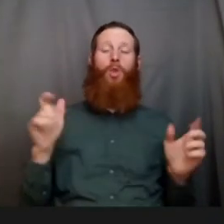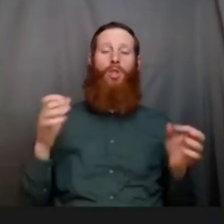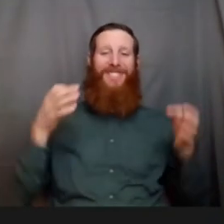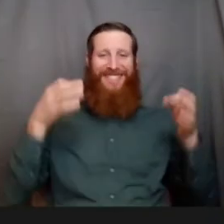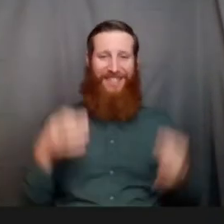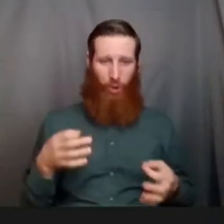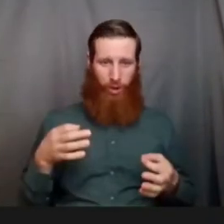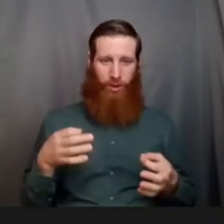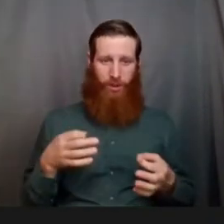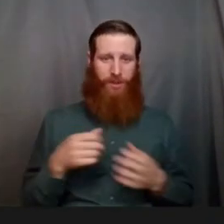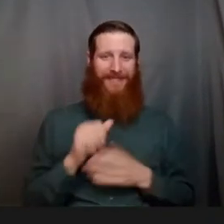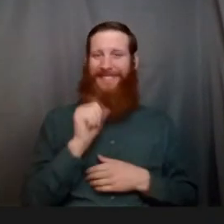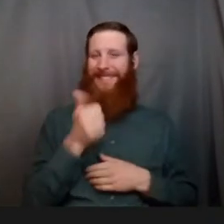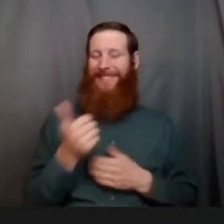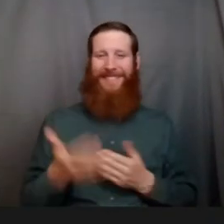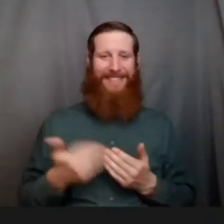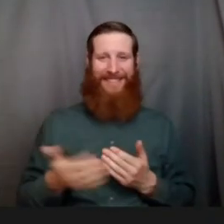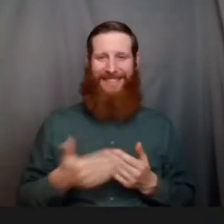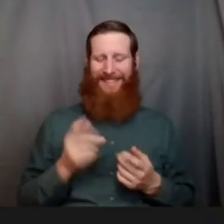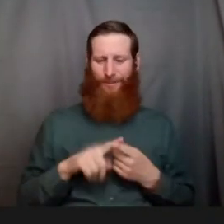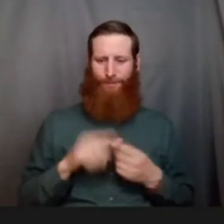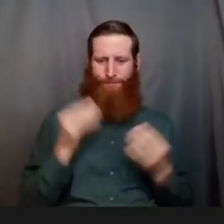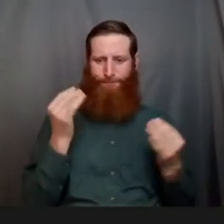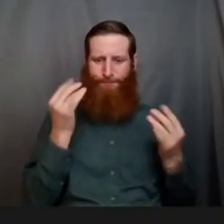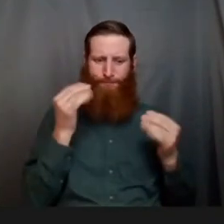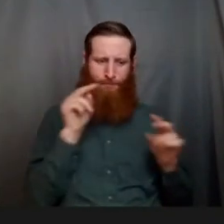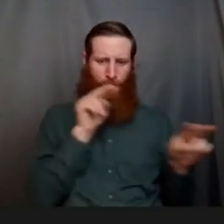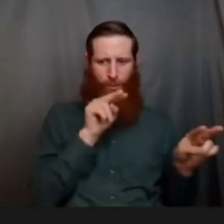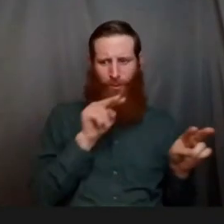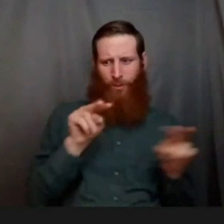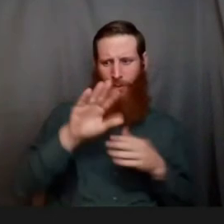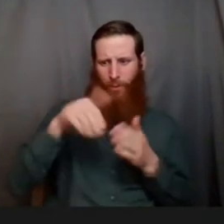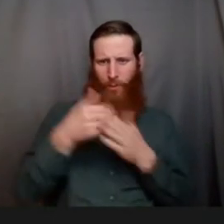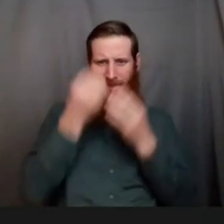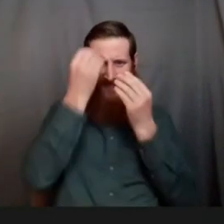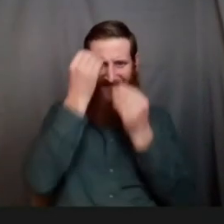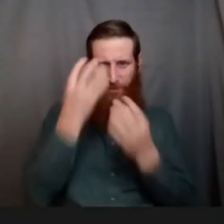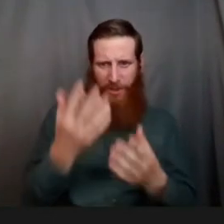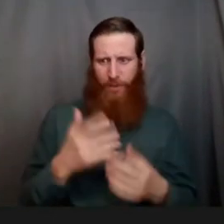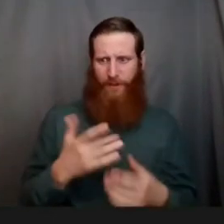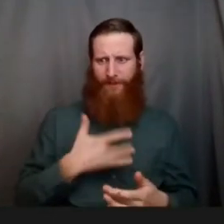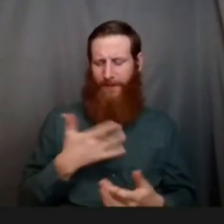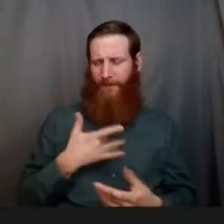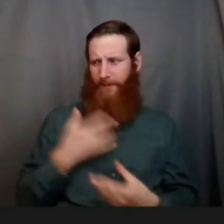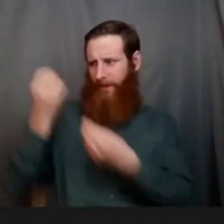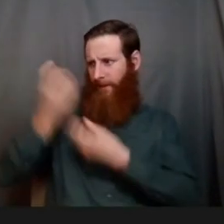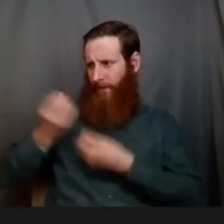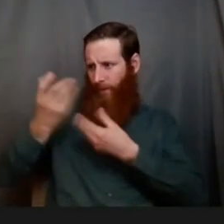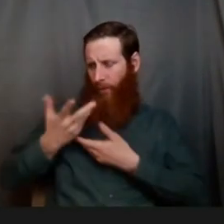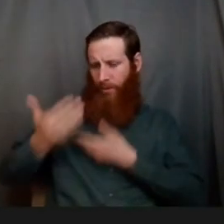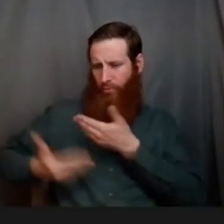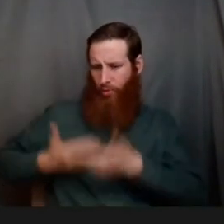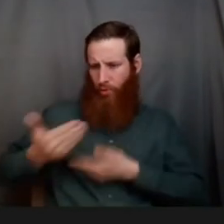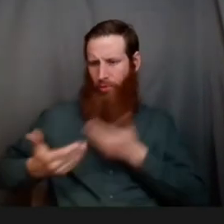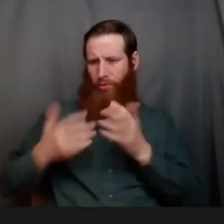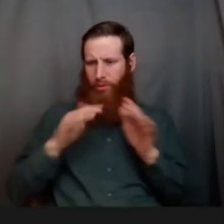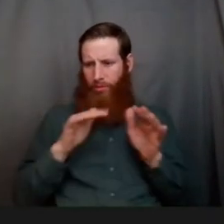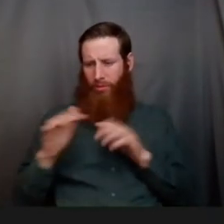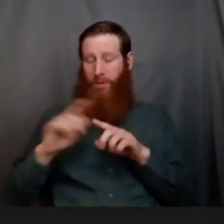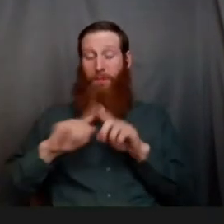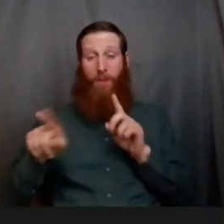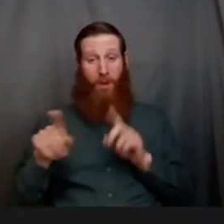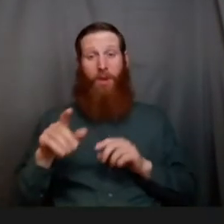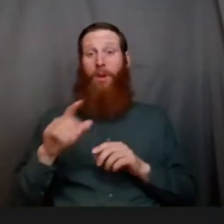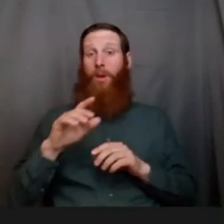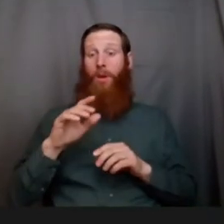not easy to sort through the information, to be informed on all the protocols, but do know that all that information is on